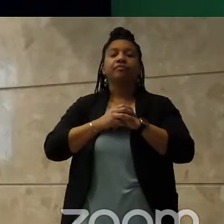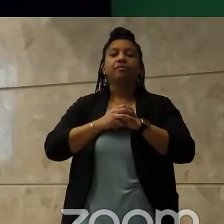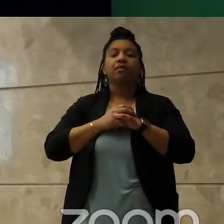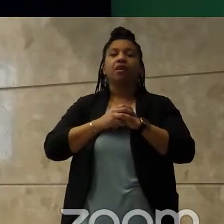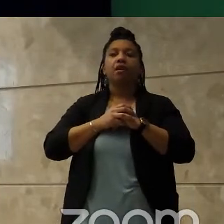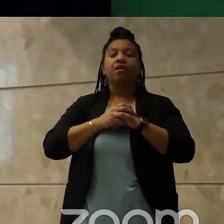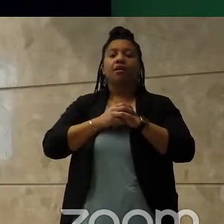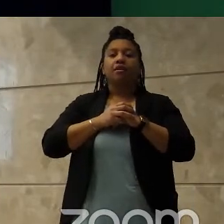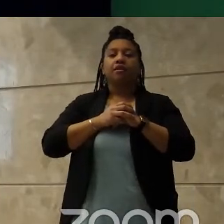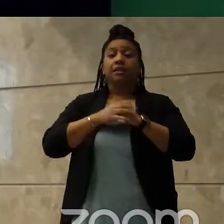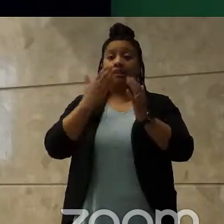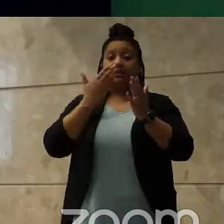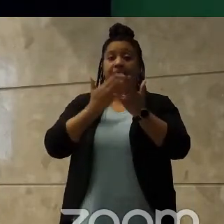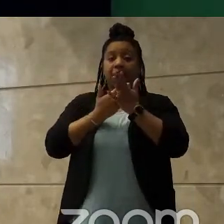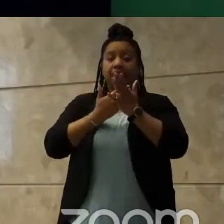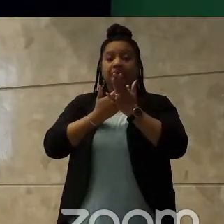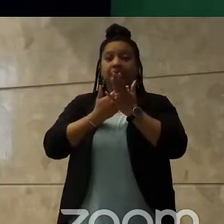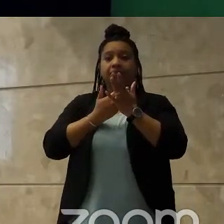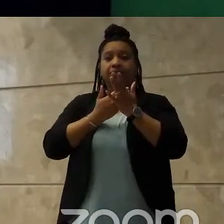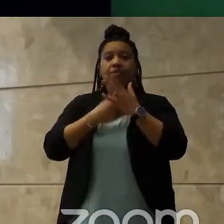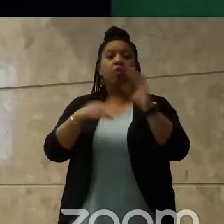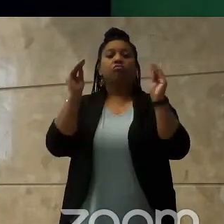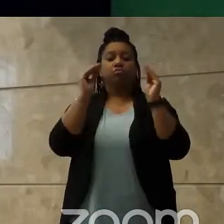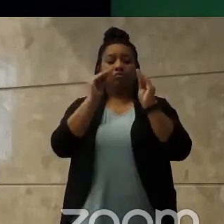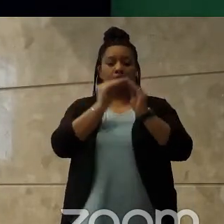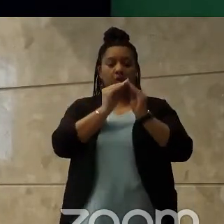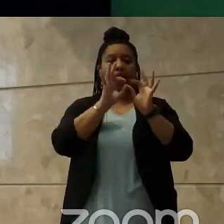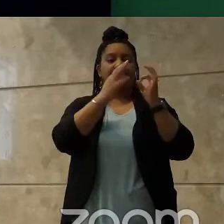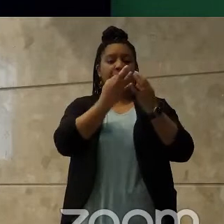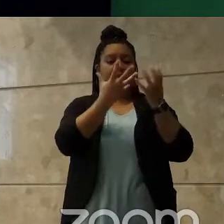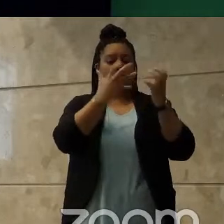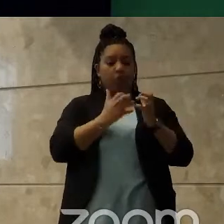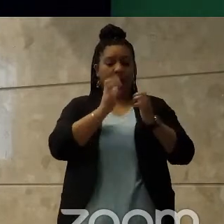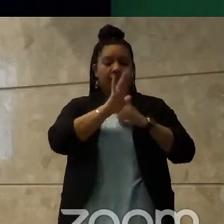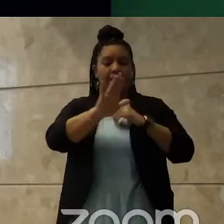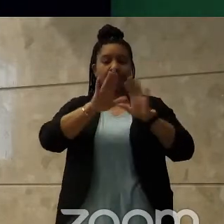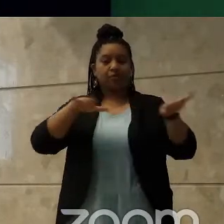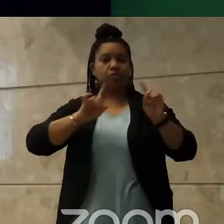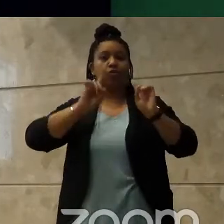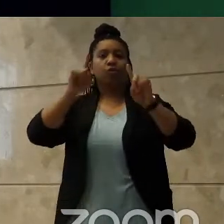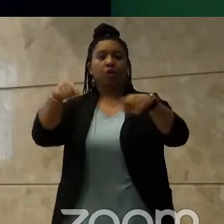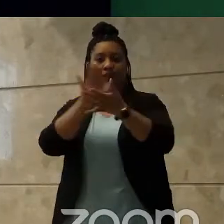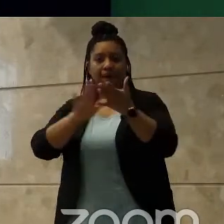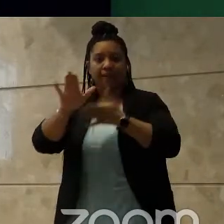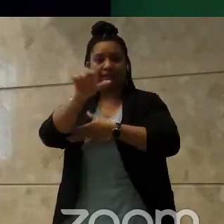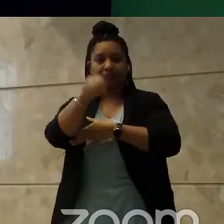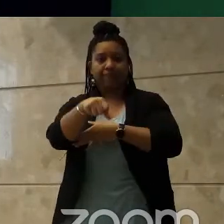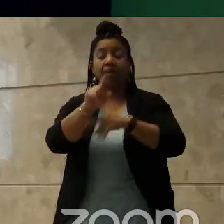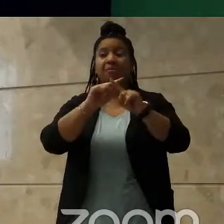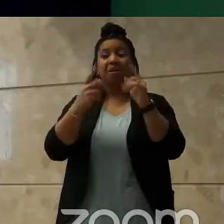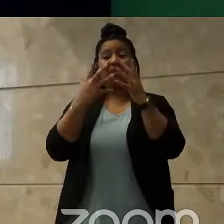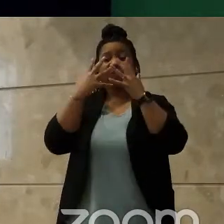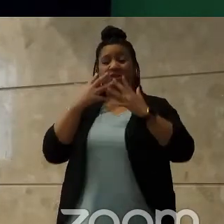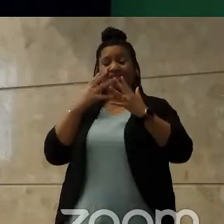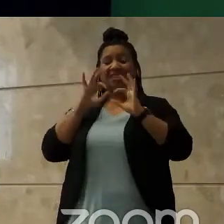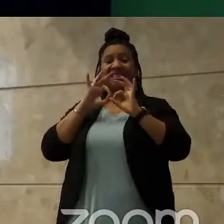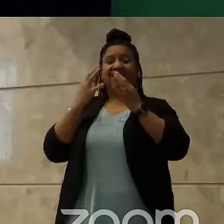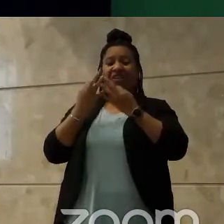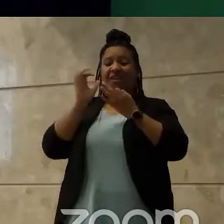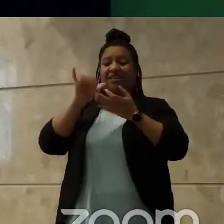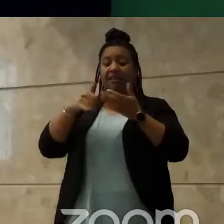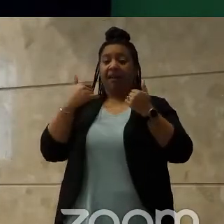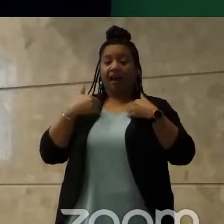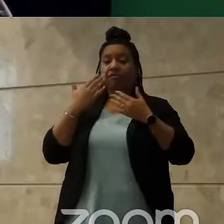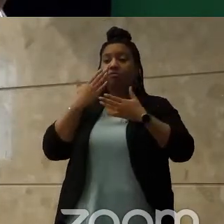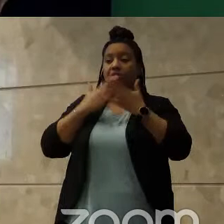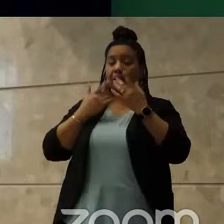that more families than ever want their kids to go to college. Unfortunately, families who've had some success